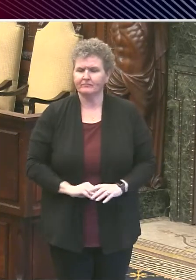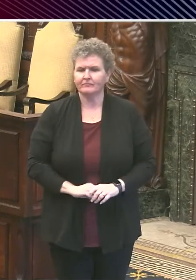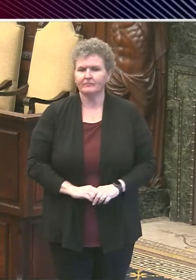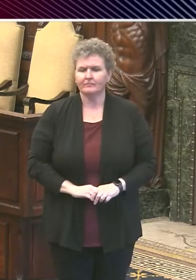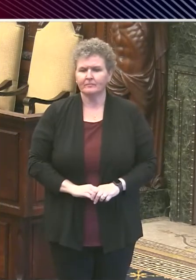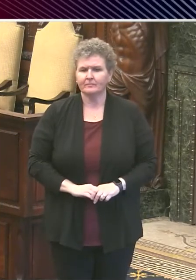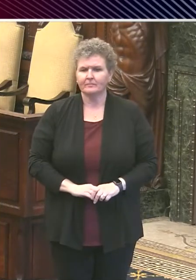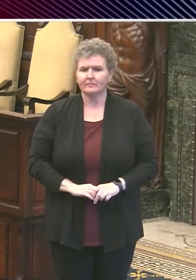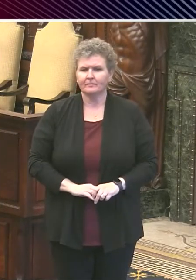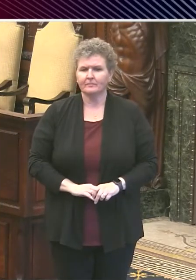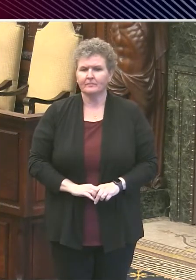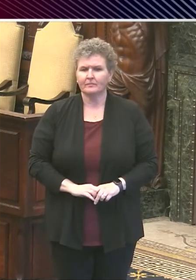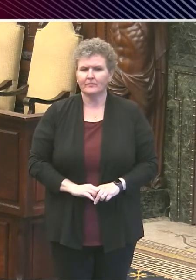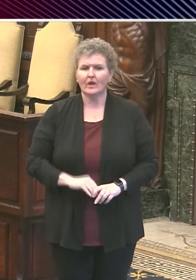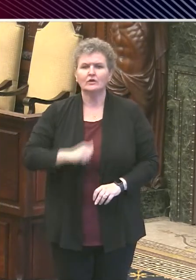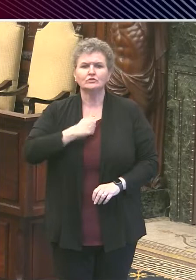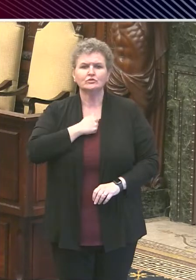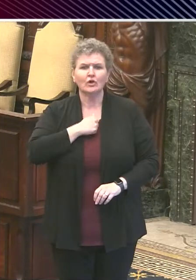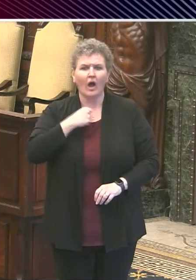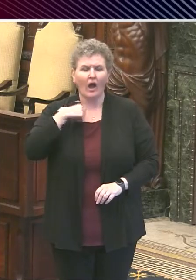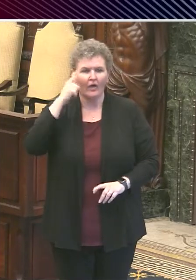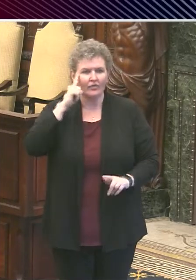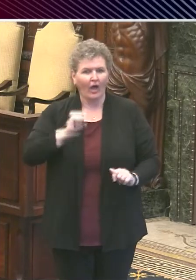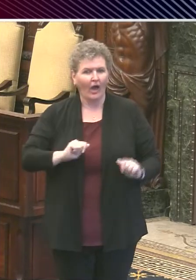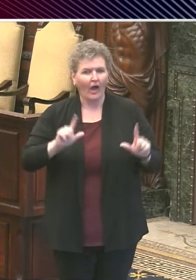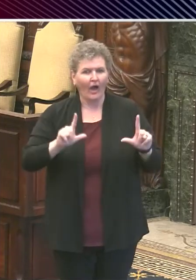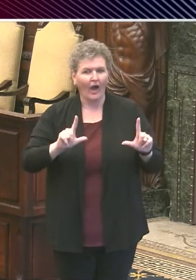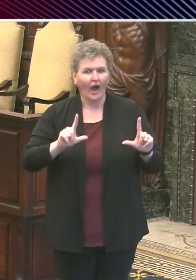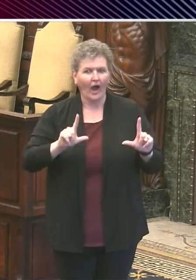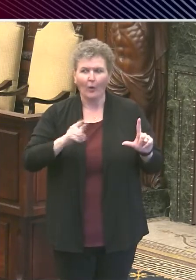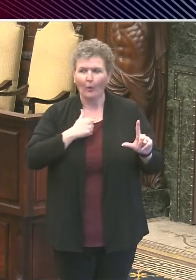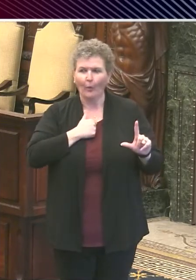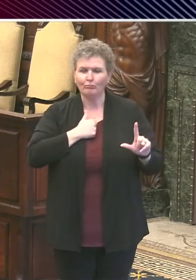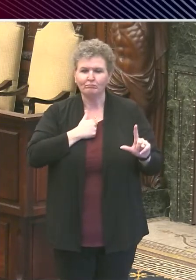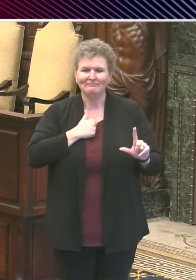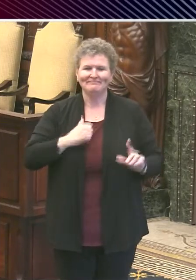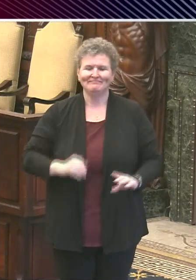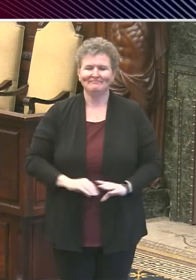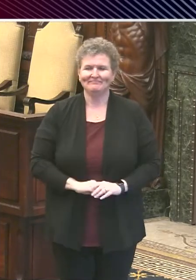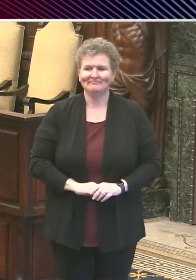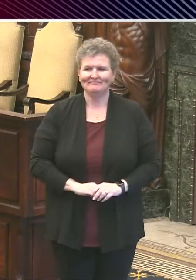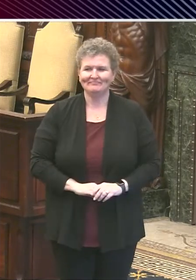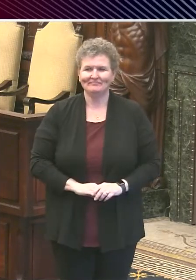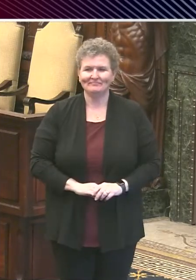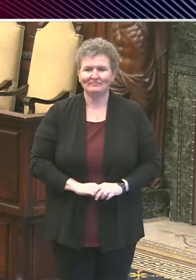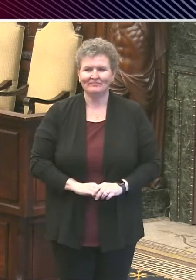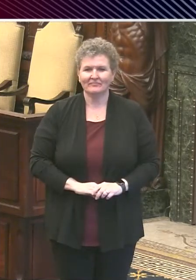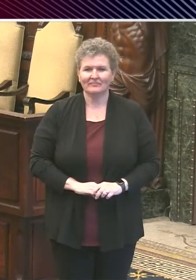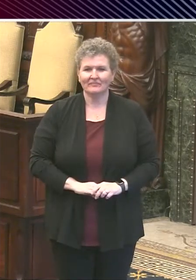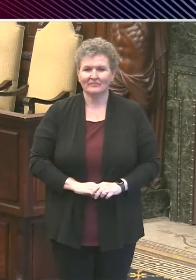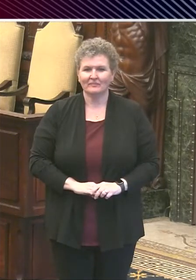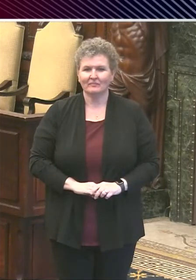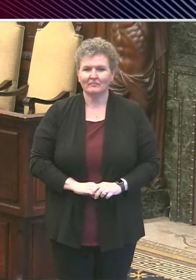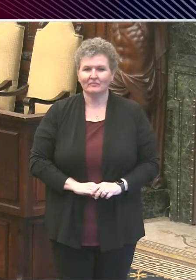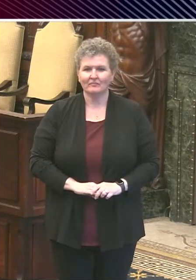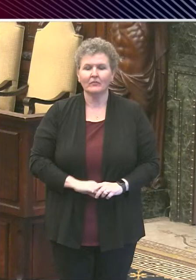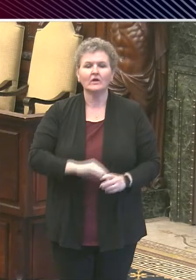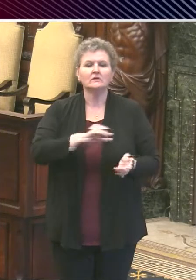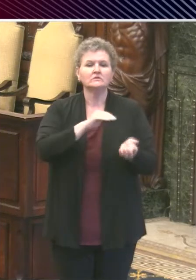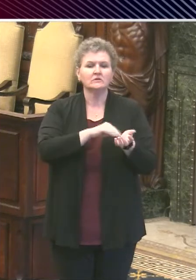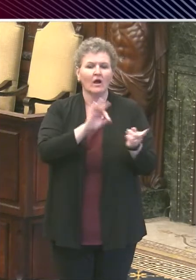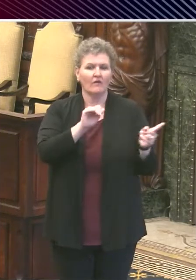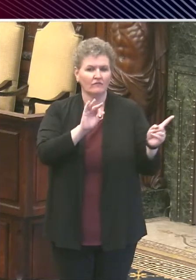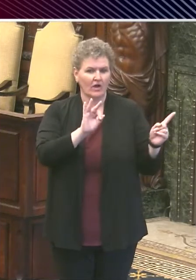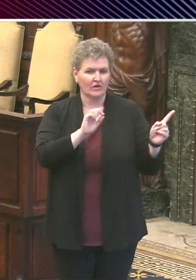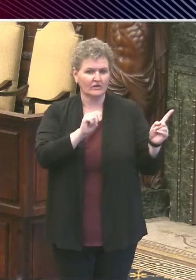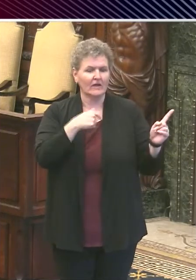I'm sorry, I had it on a minute ago. Yeah. There you go. Are we on now? All right. Yeah, we're My good. apologies. We are not experiencing a shortage